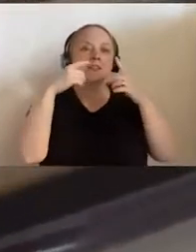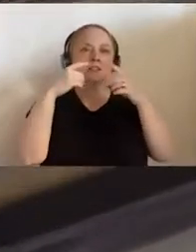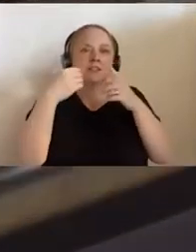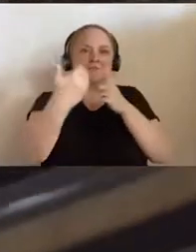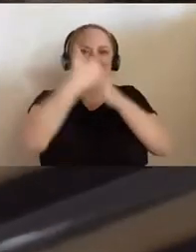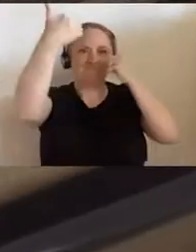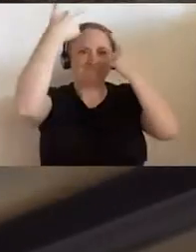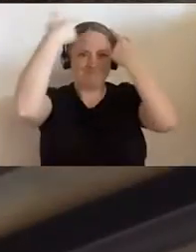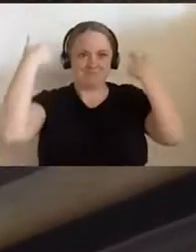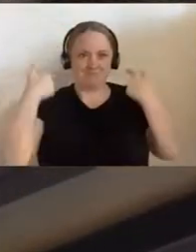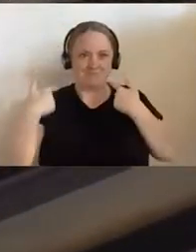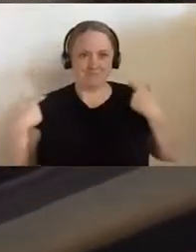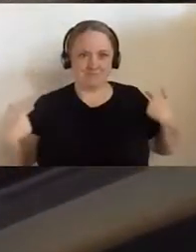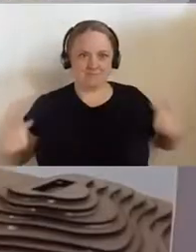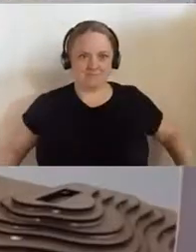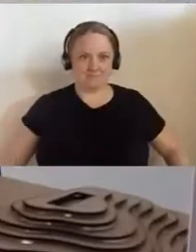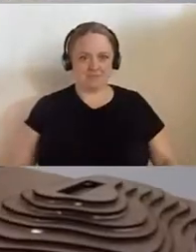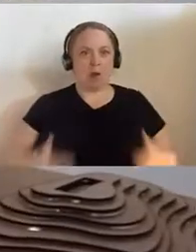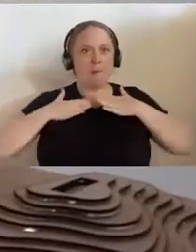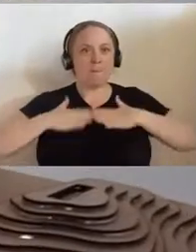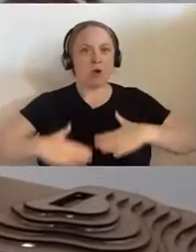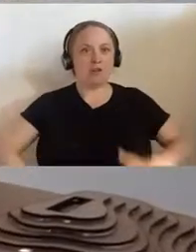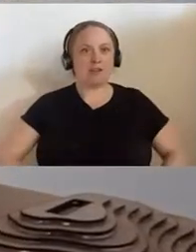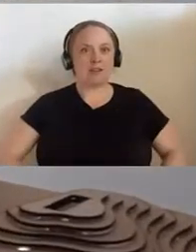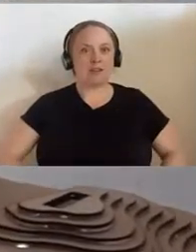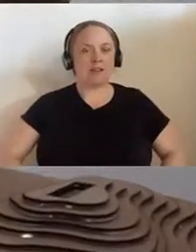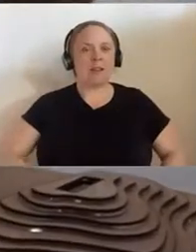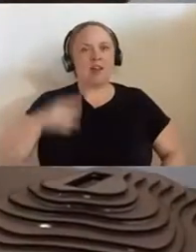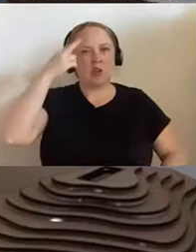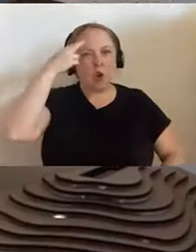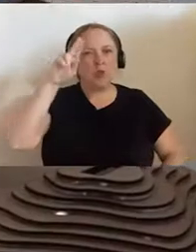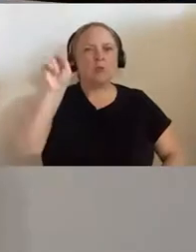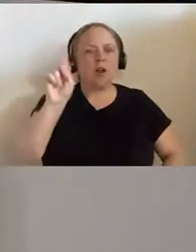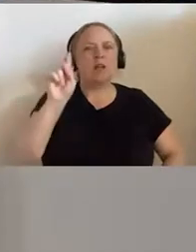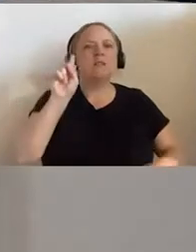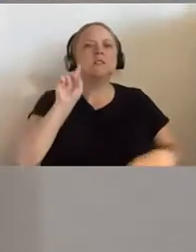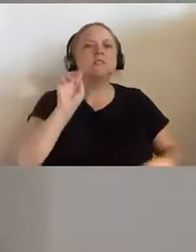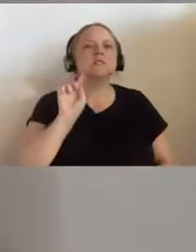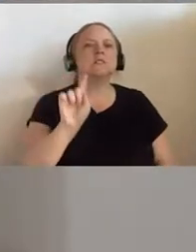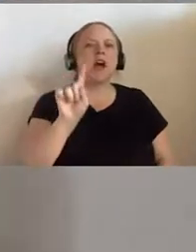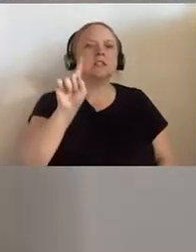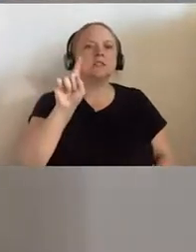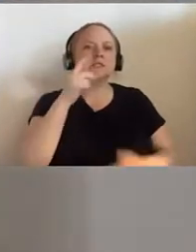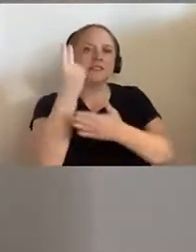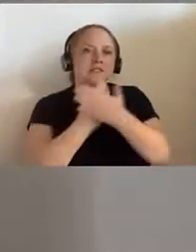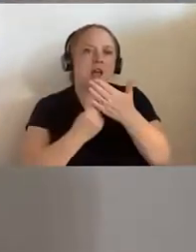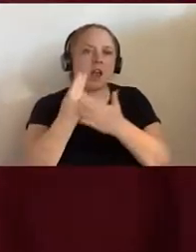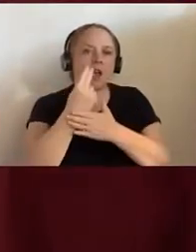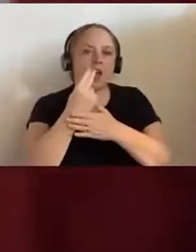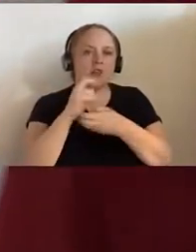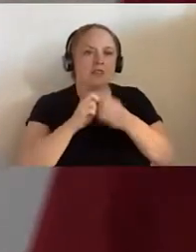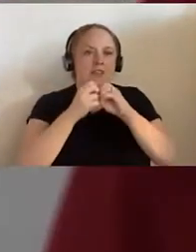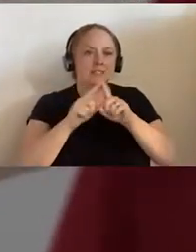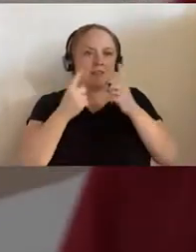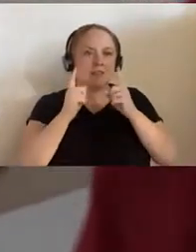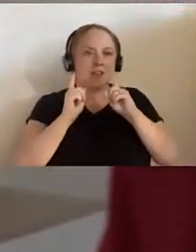And that we've used in the past a program called Touch Designer to create different programming instructions about what happens when